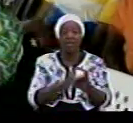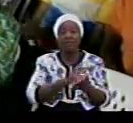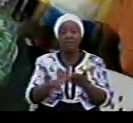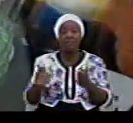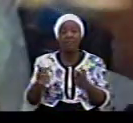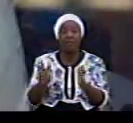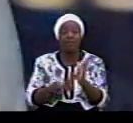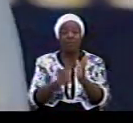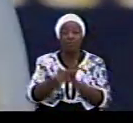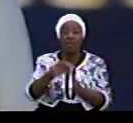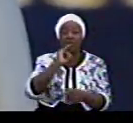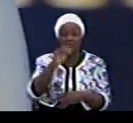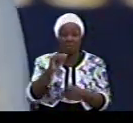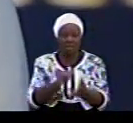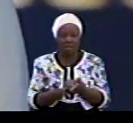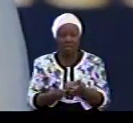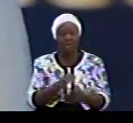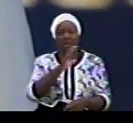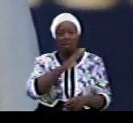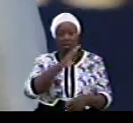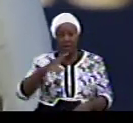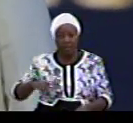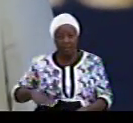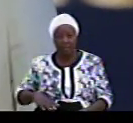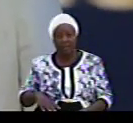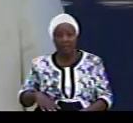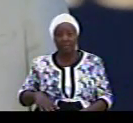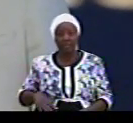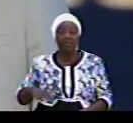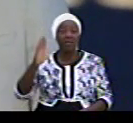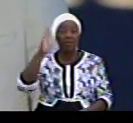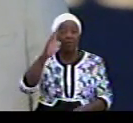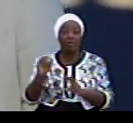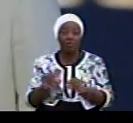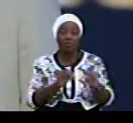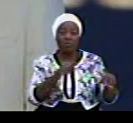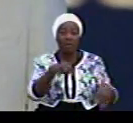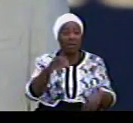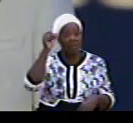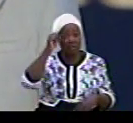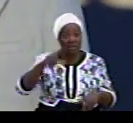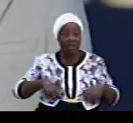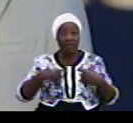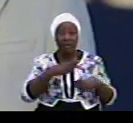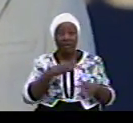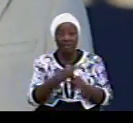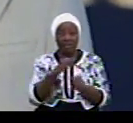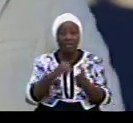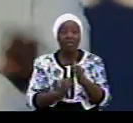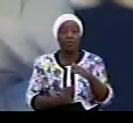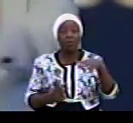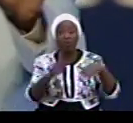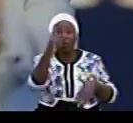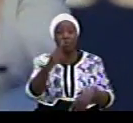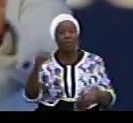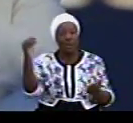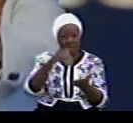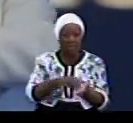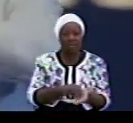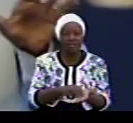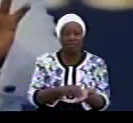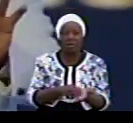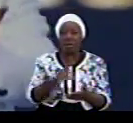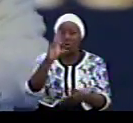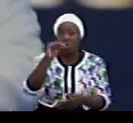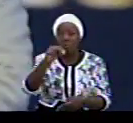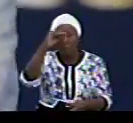that Christ will lay down his life and take it up again. No man